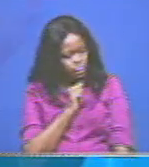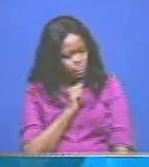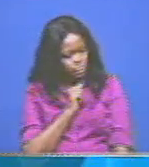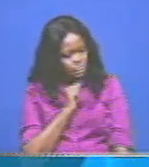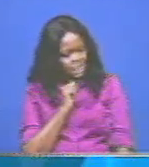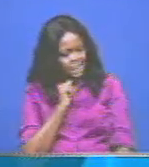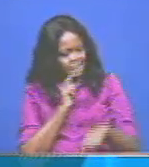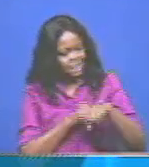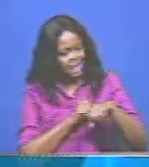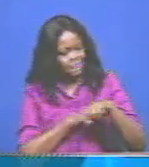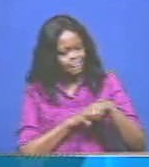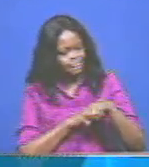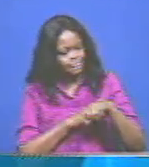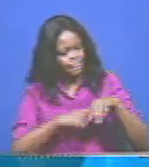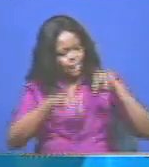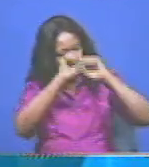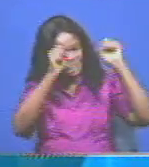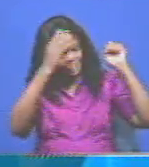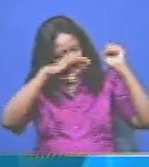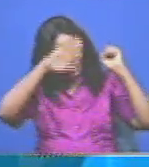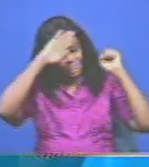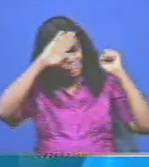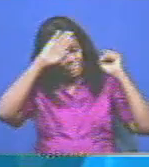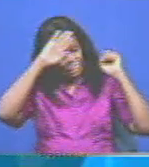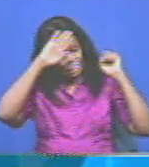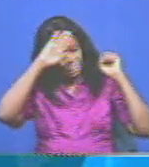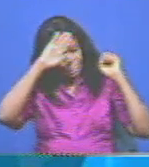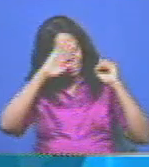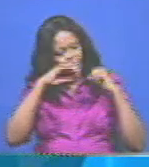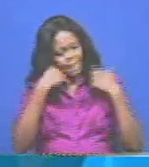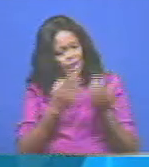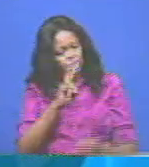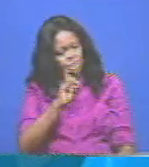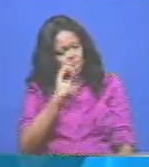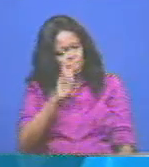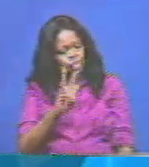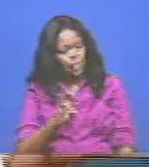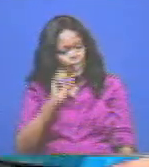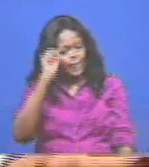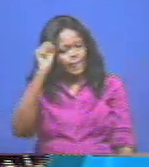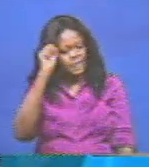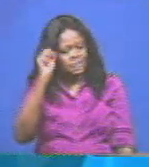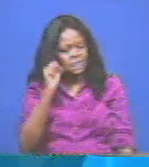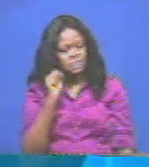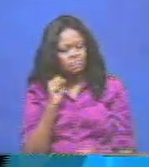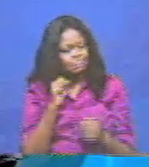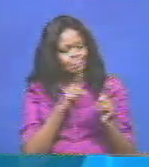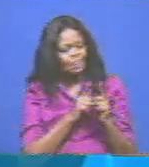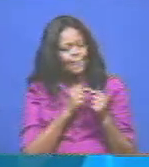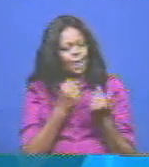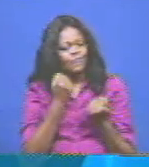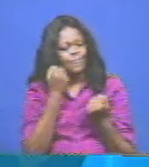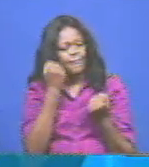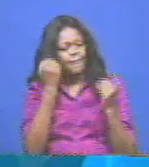After his frustrations, not only about the 2022 succession politics, also about his Big Four